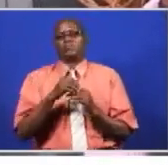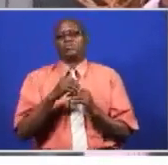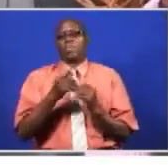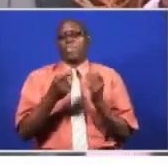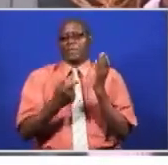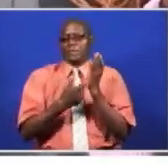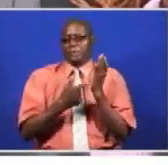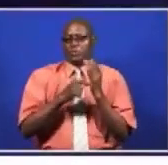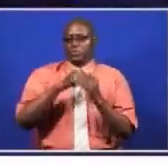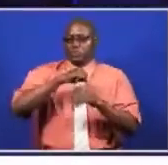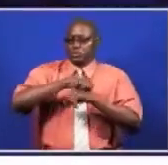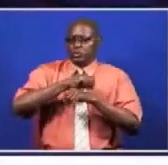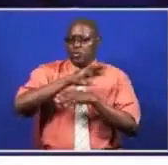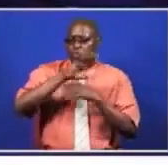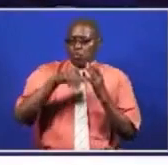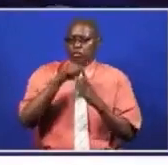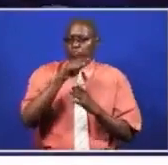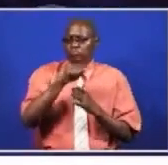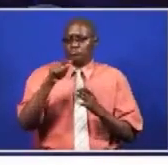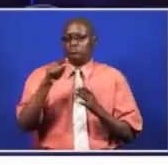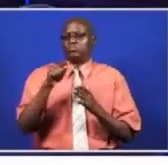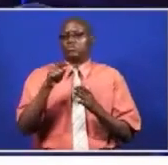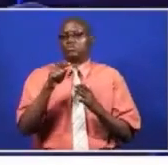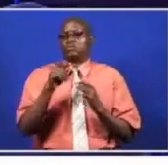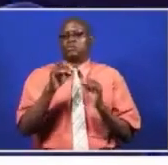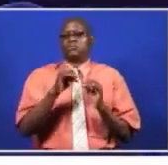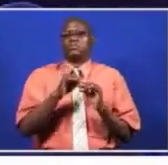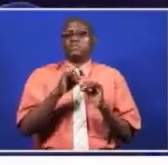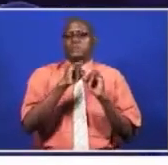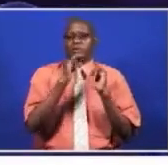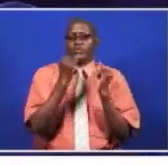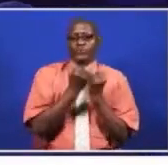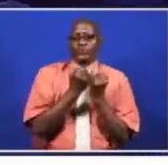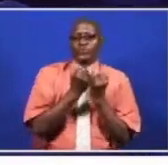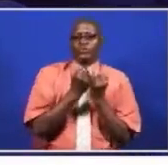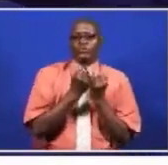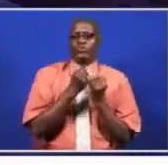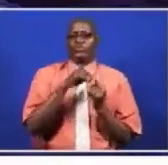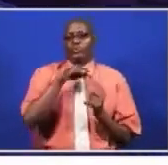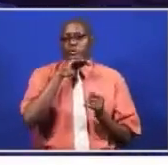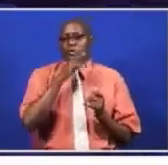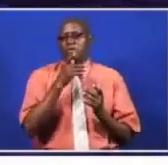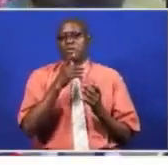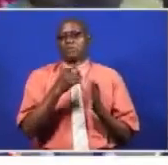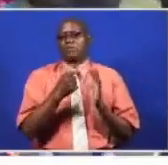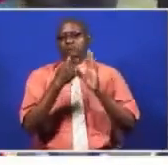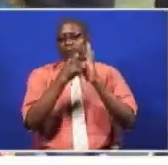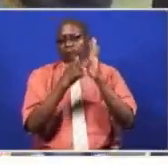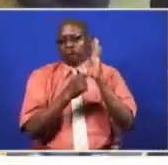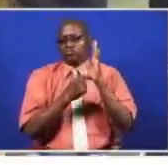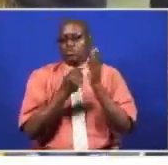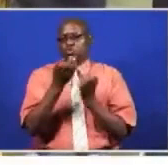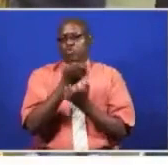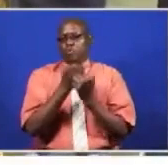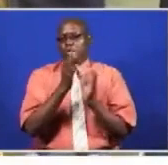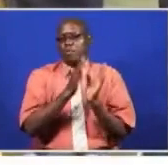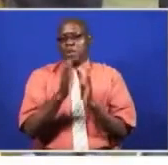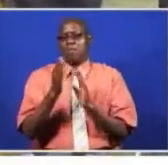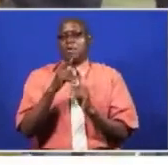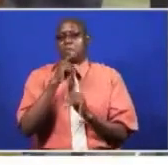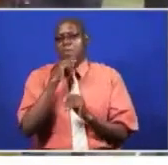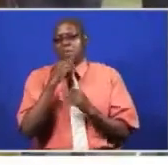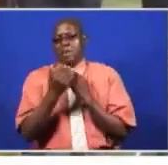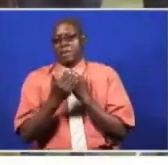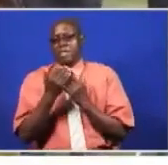these institutions. Odinga also outlined his manufacturing agenda, economic plan, and Baba Care, which is a social protection program